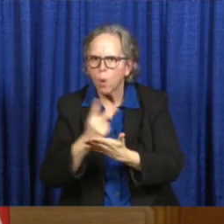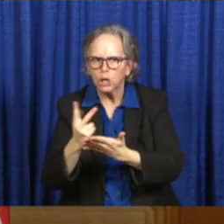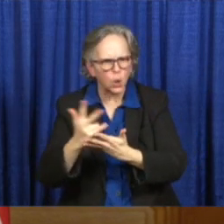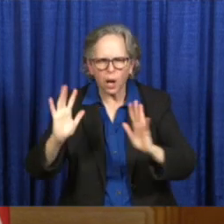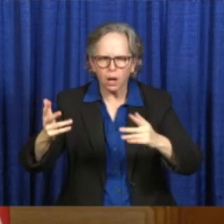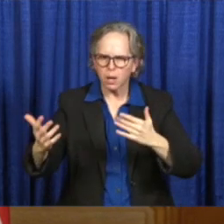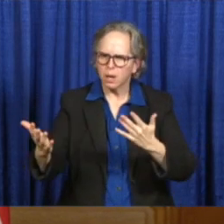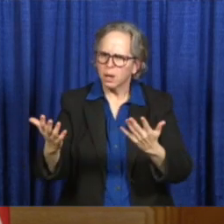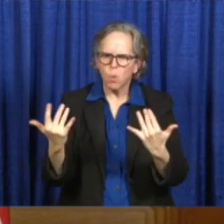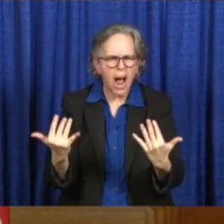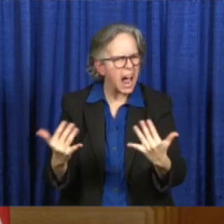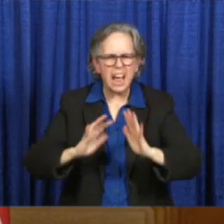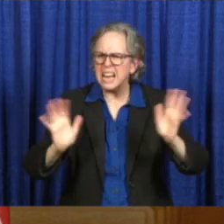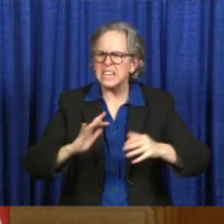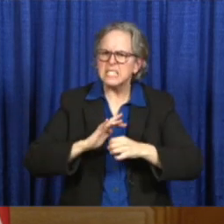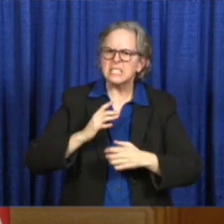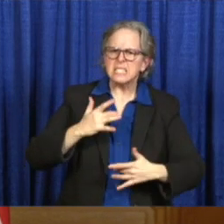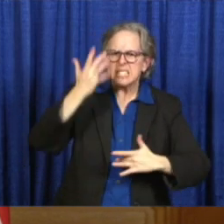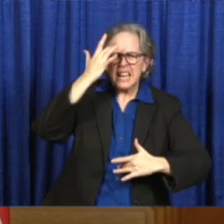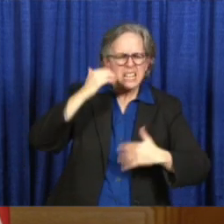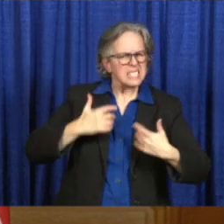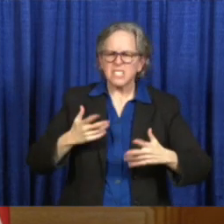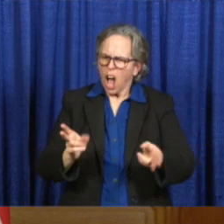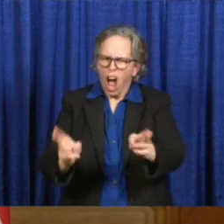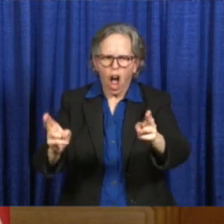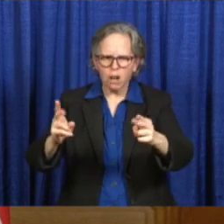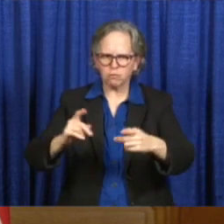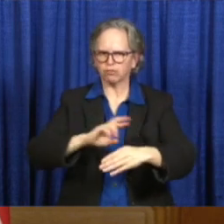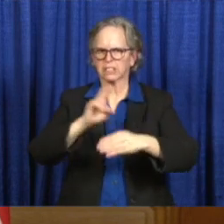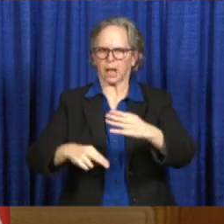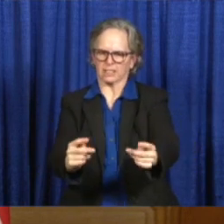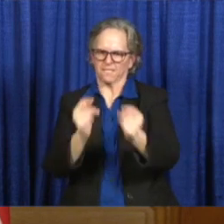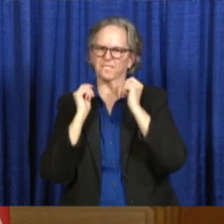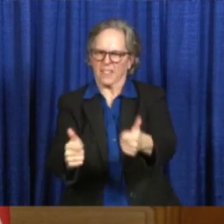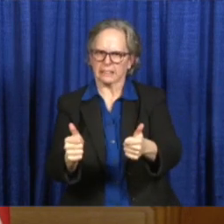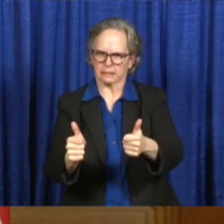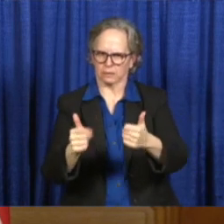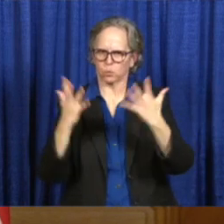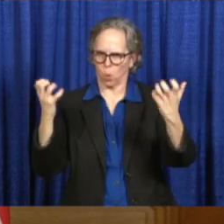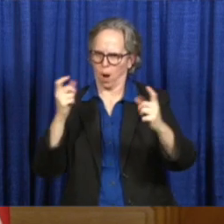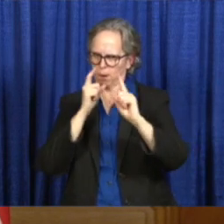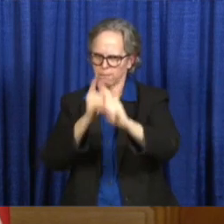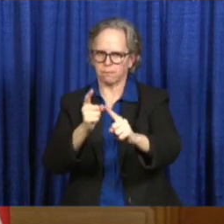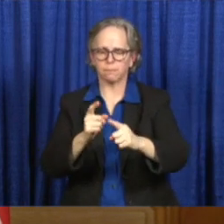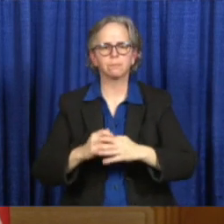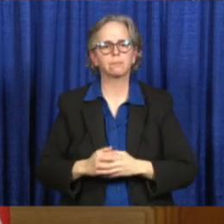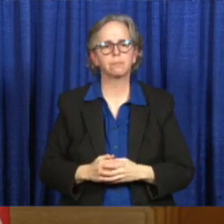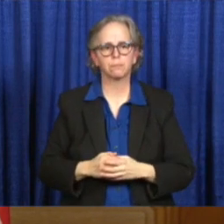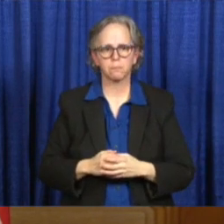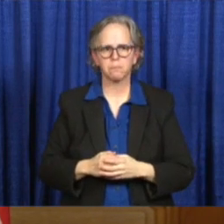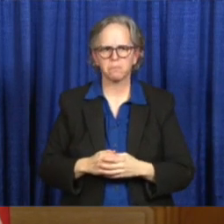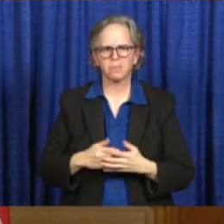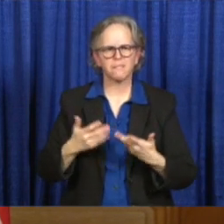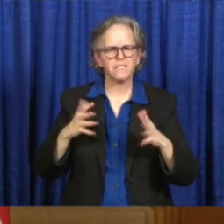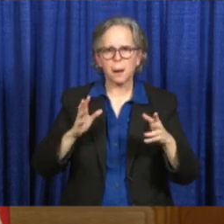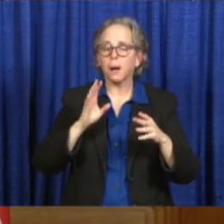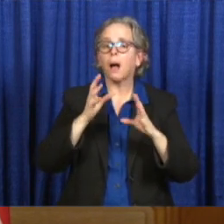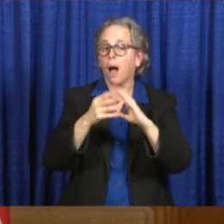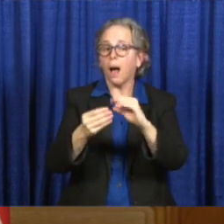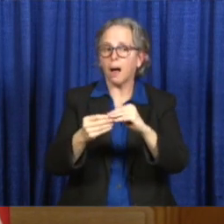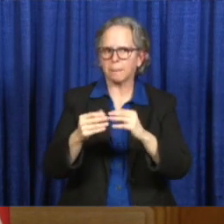as possible. And I've talked about this before, but today we're actually turning this into an